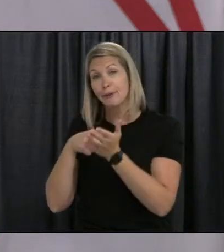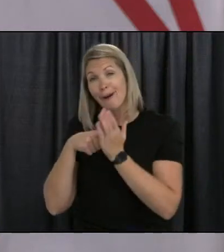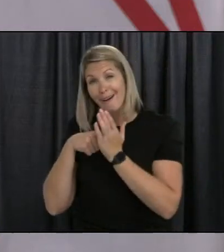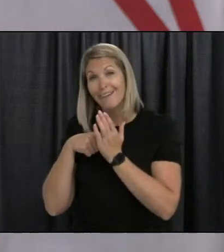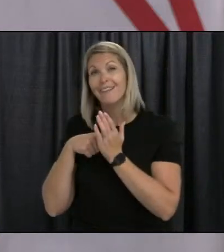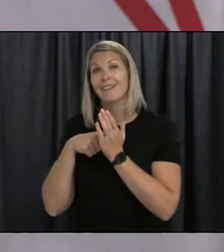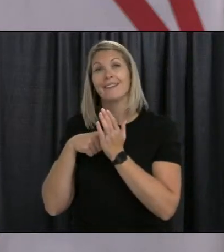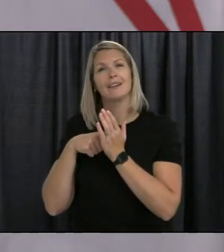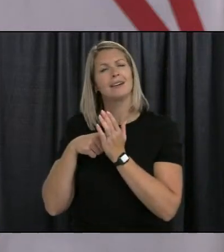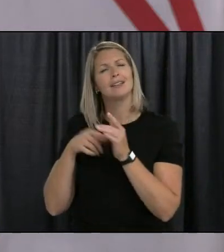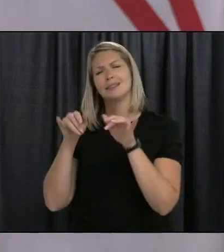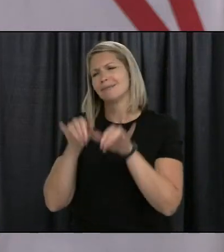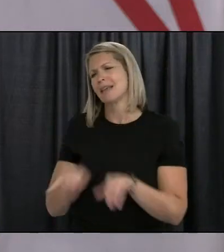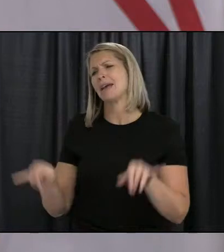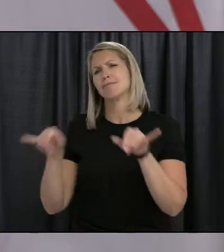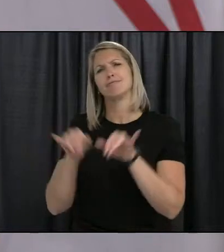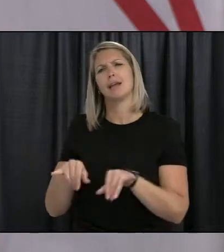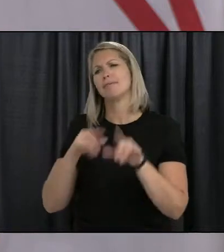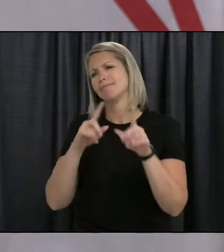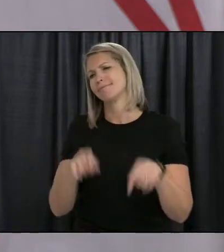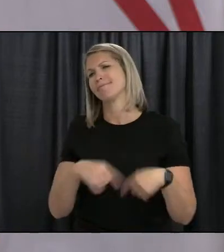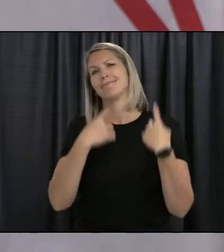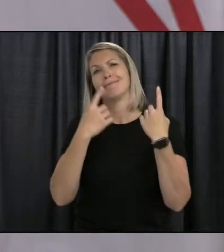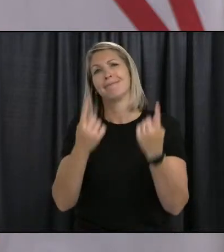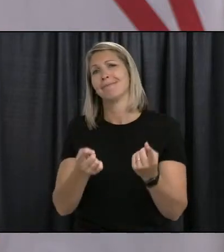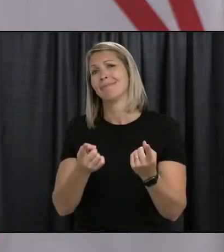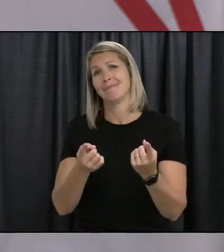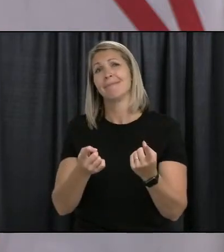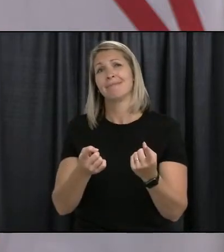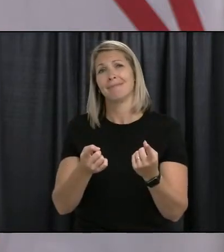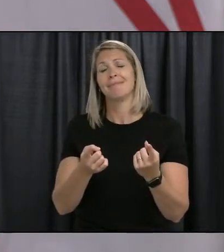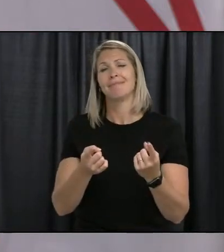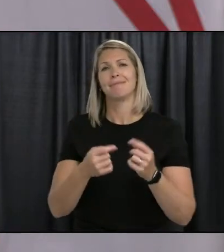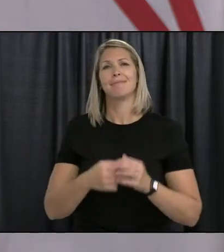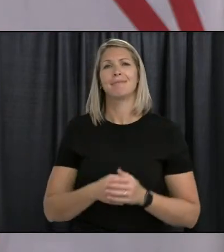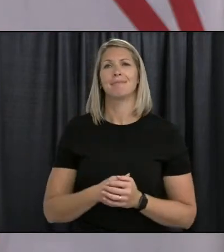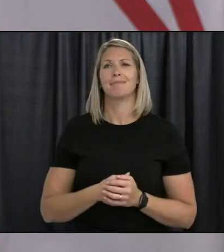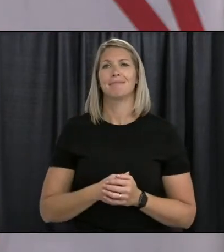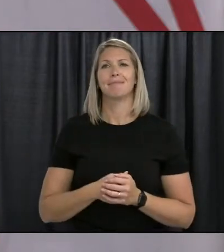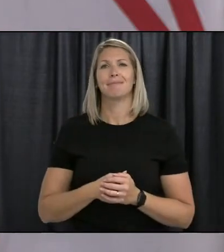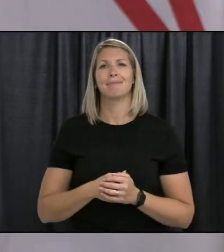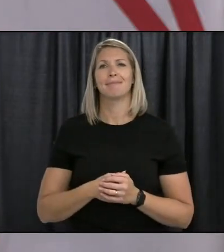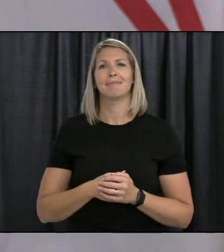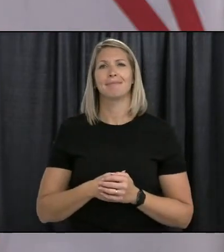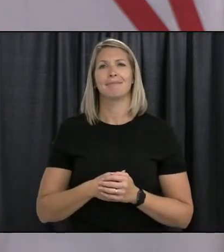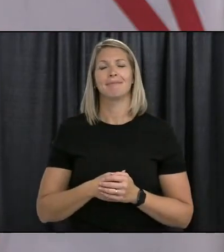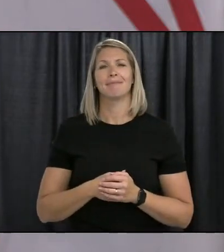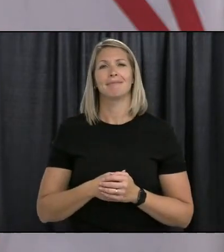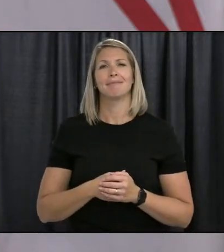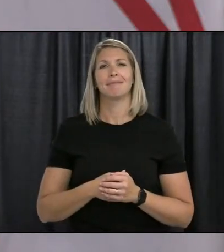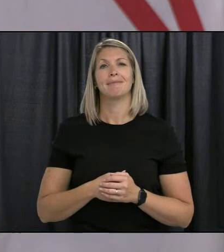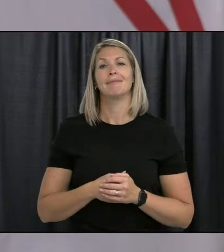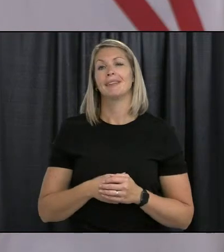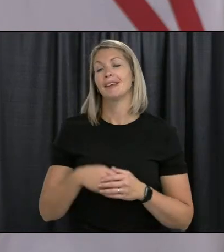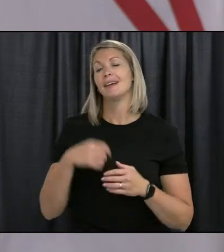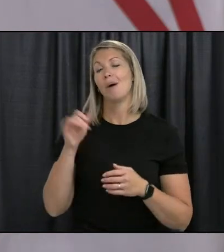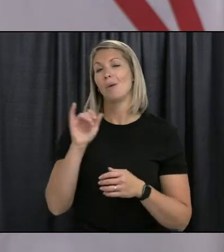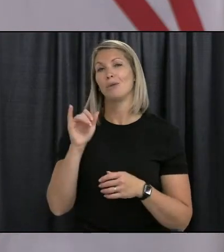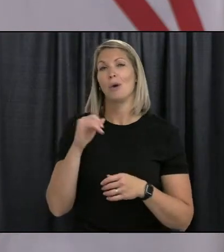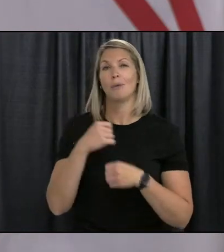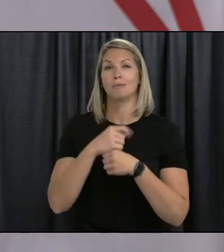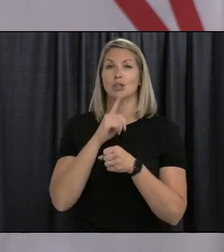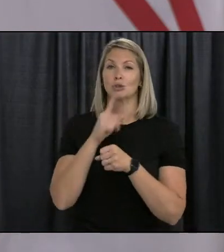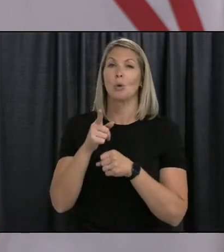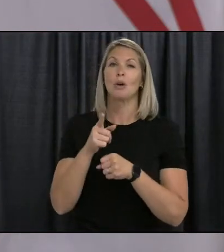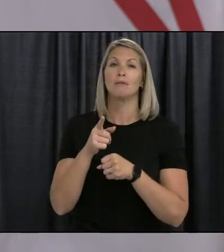all the same advice that we've been giving all along, and just, have precautions about handing